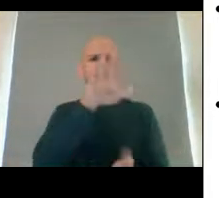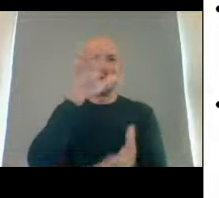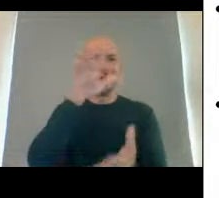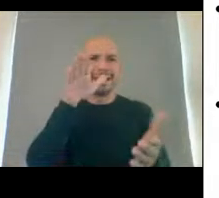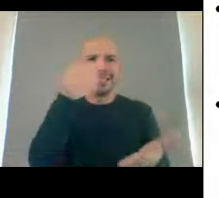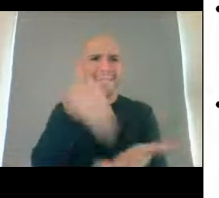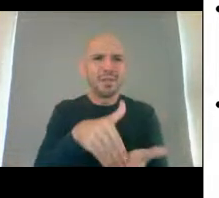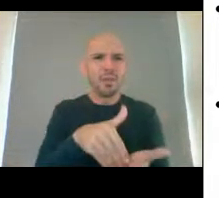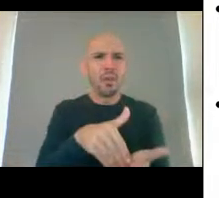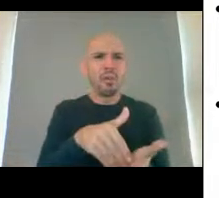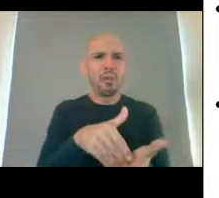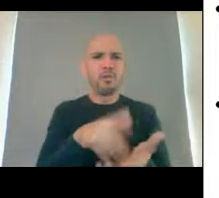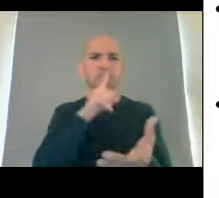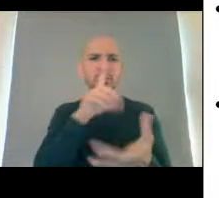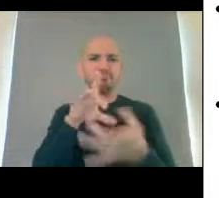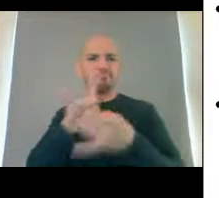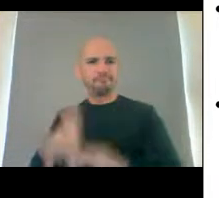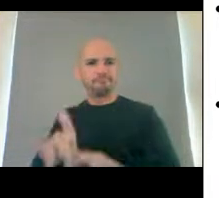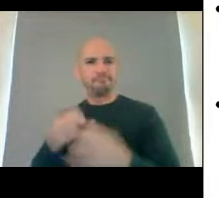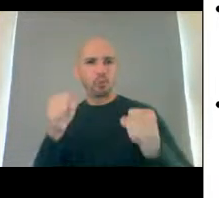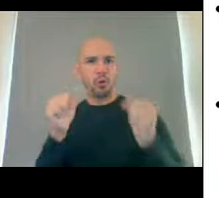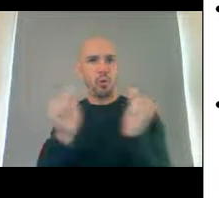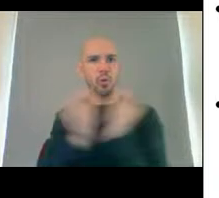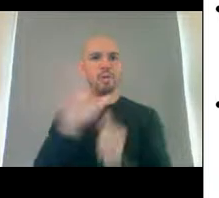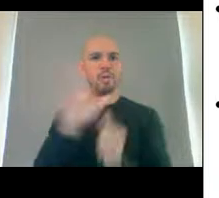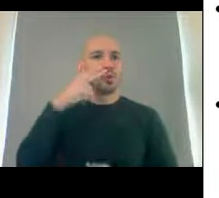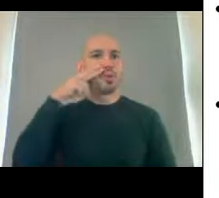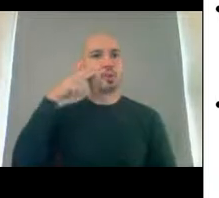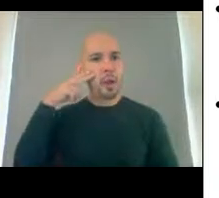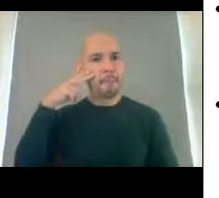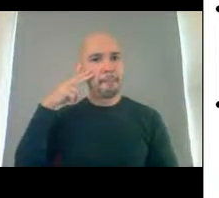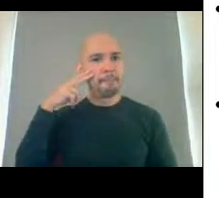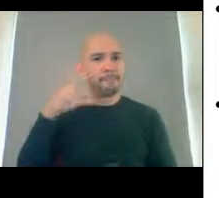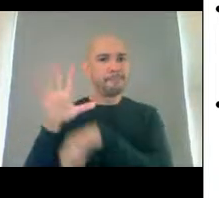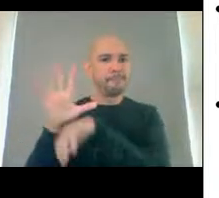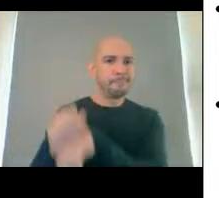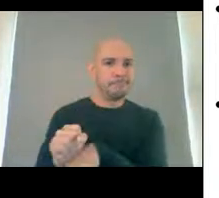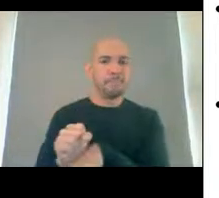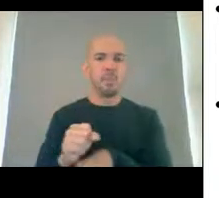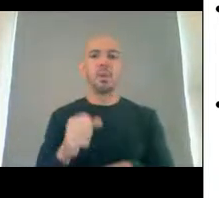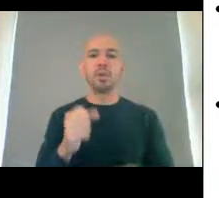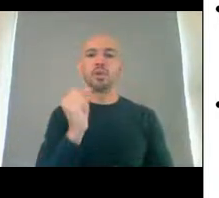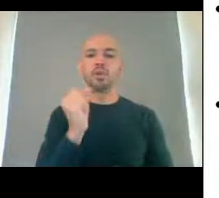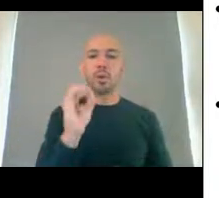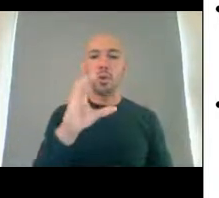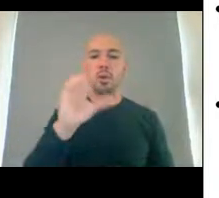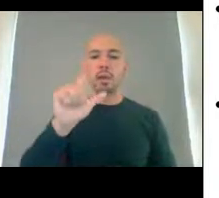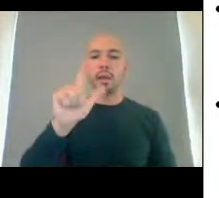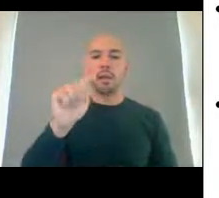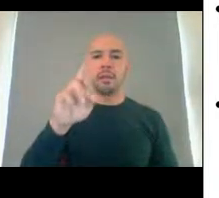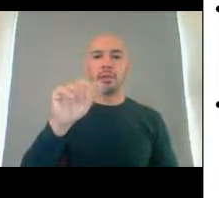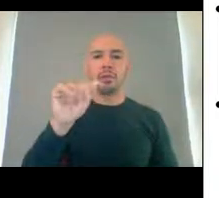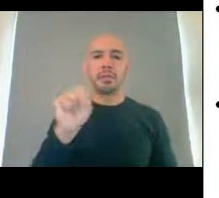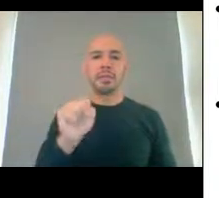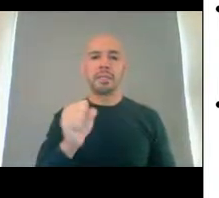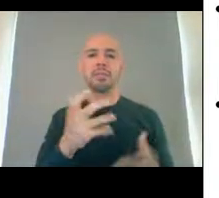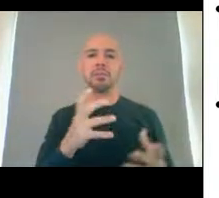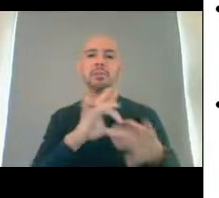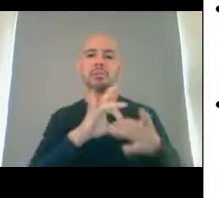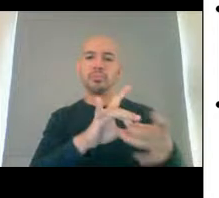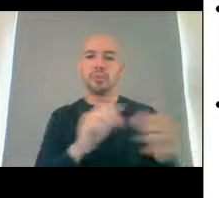and their culture and so caltrans staff coordinated um with the tide through the project delivery process